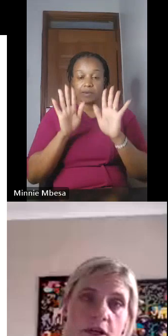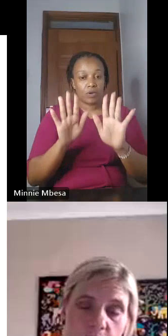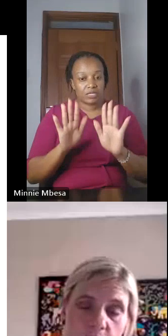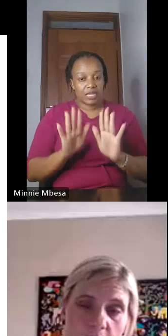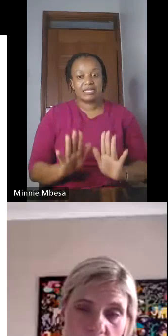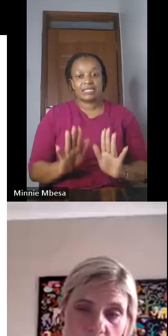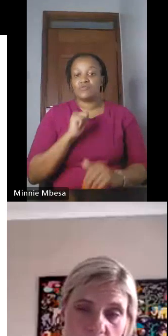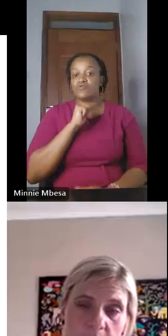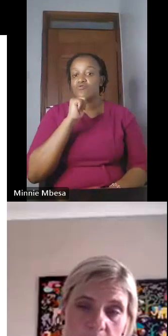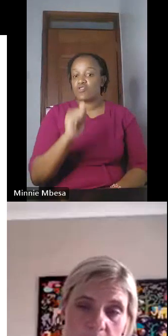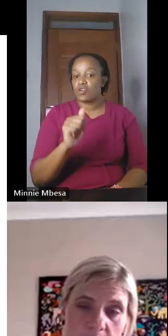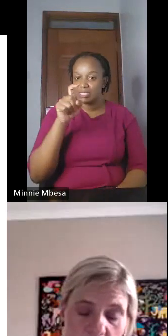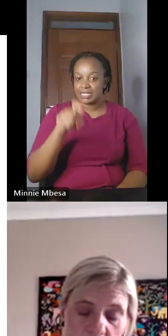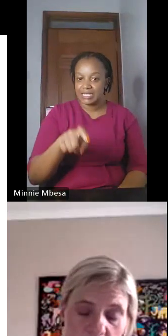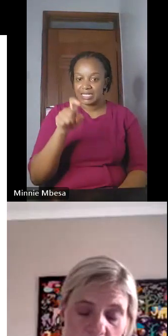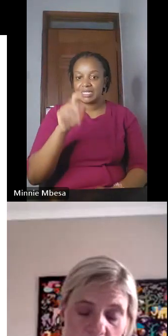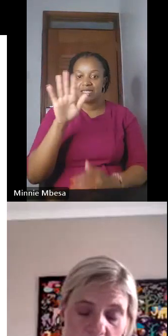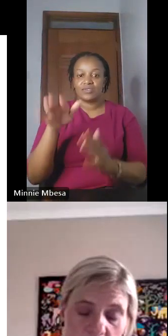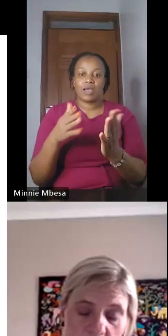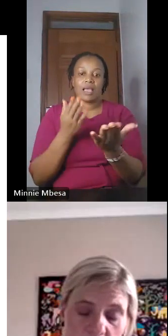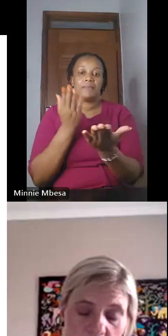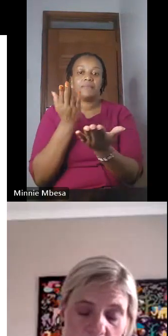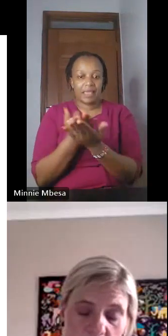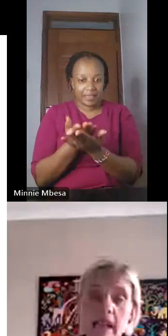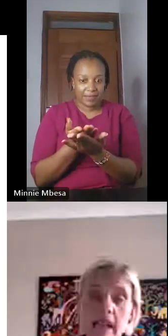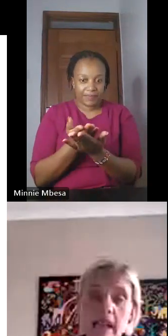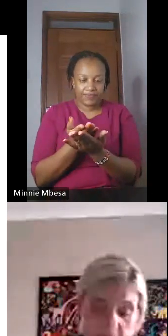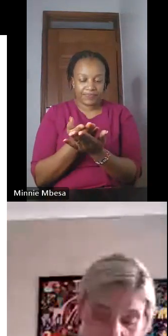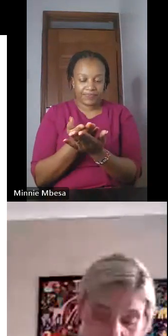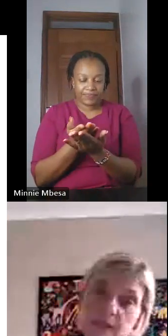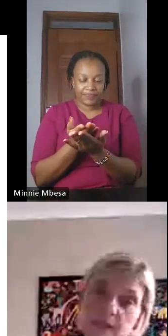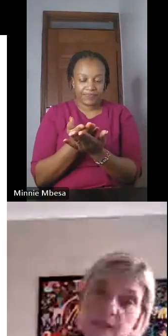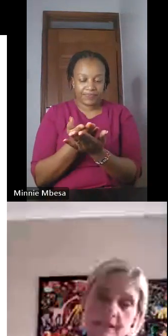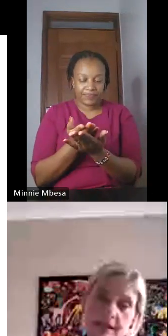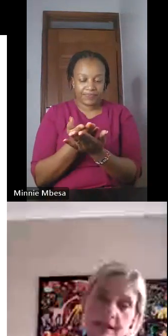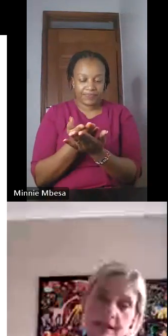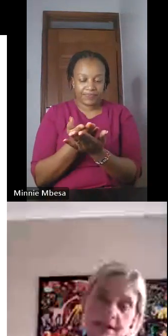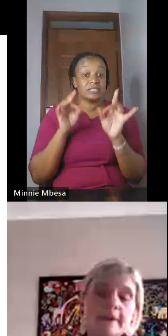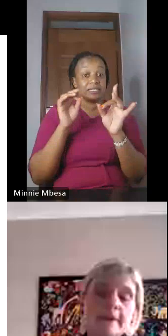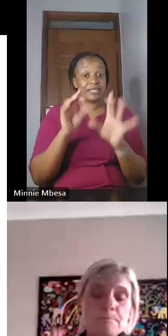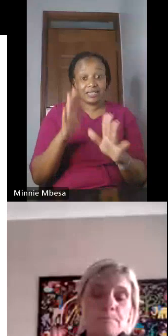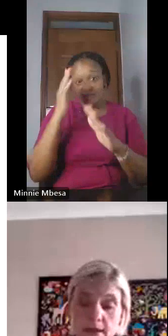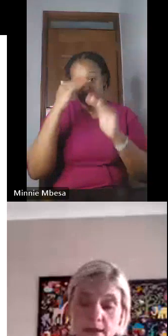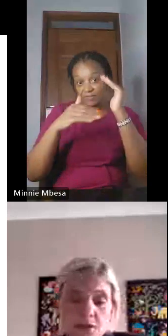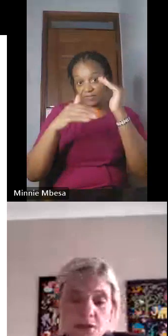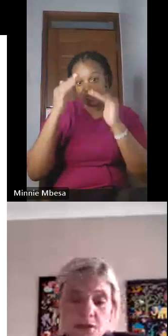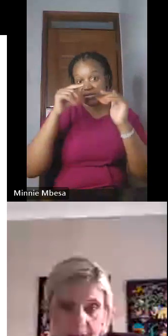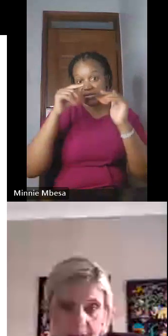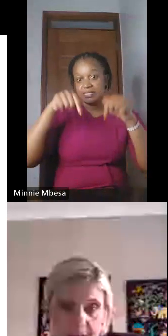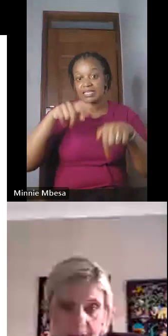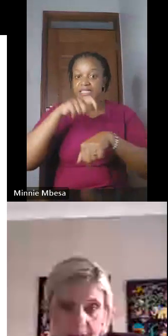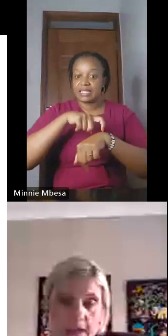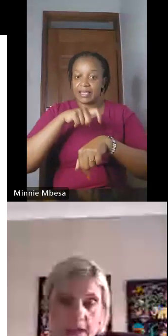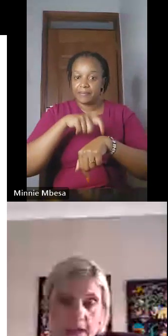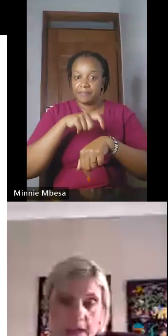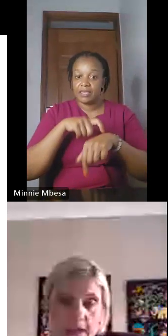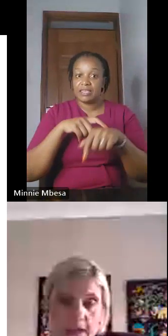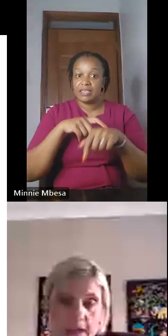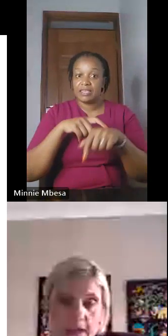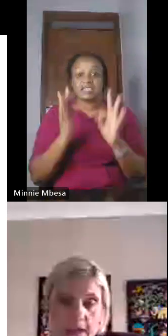apply to an Australian university at this point in the cycle. If you are